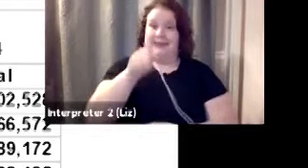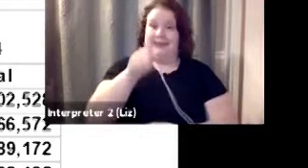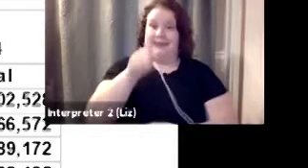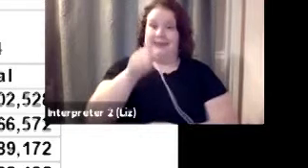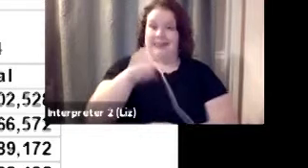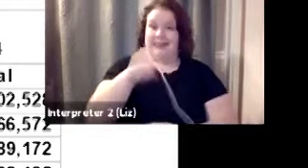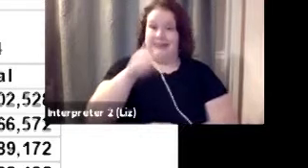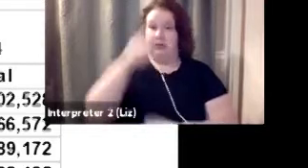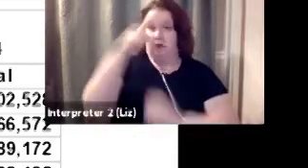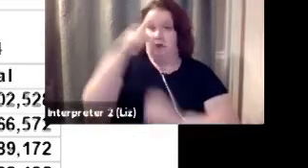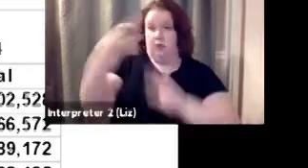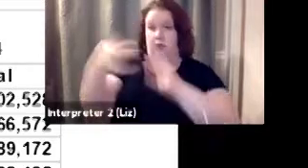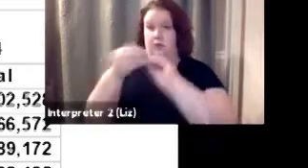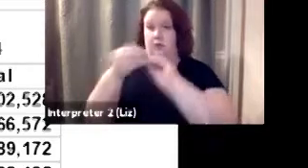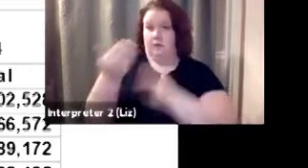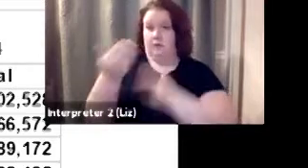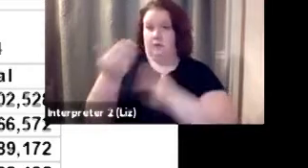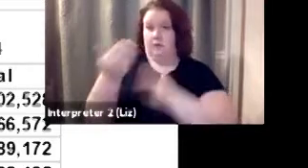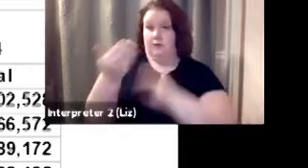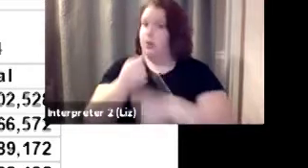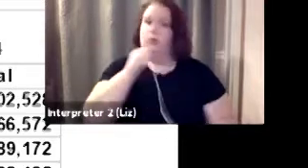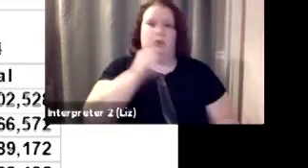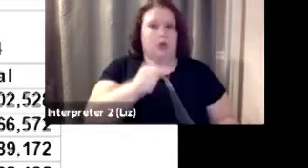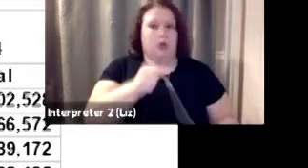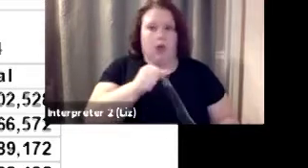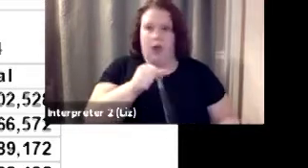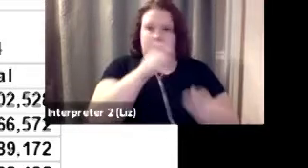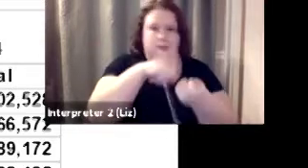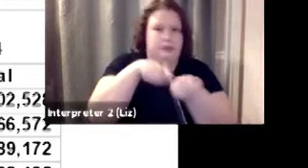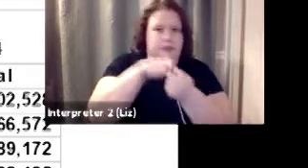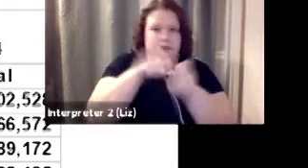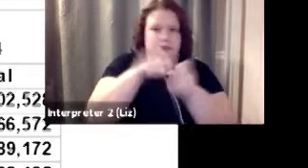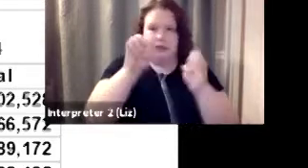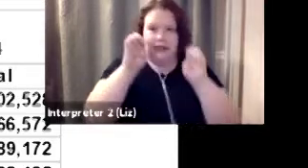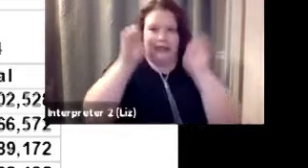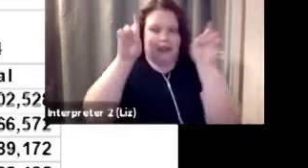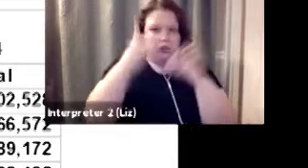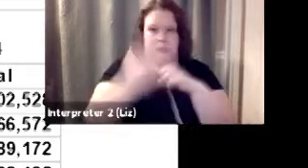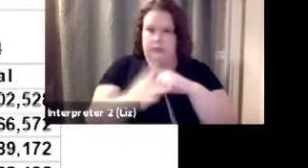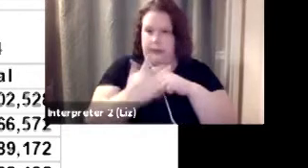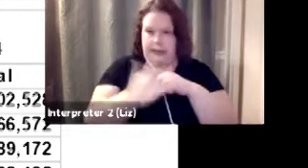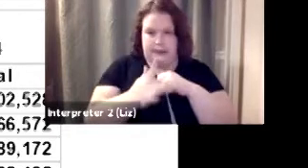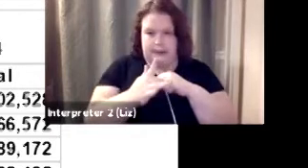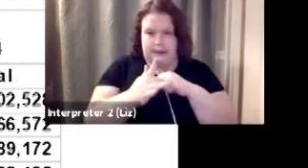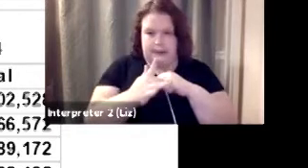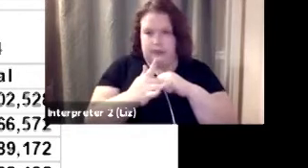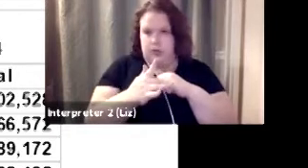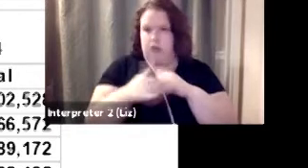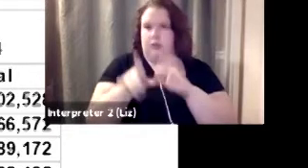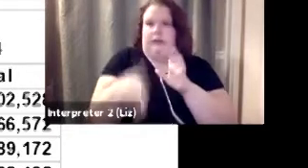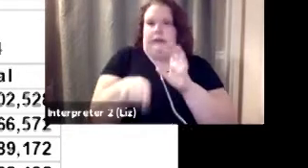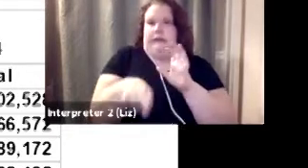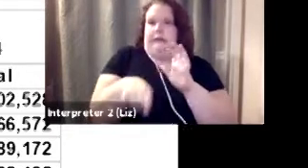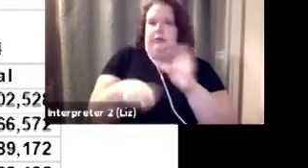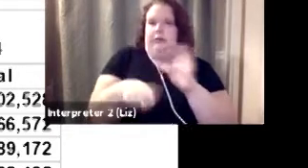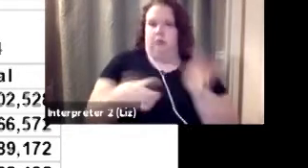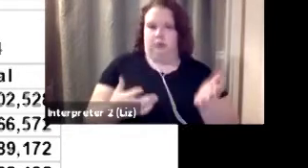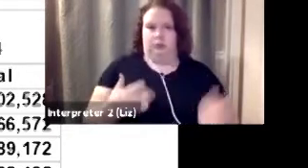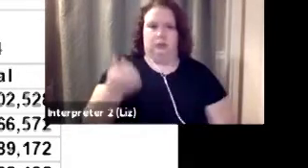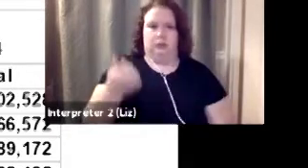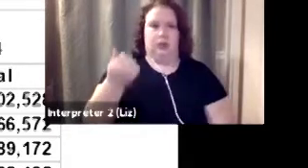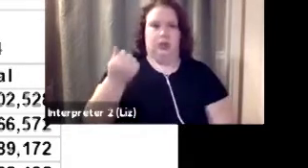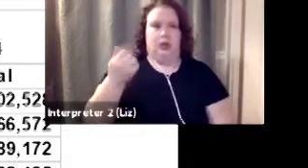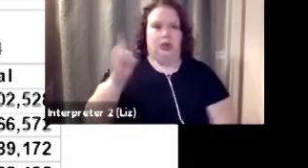educational space specifically. Uh, but here you're looking across 14 campuses, about 817,000 square feet of